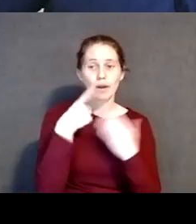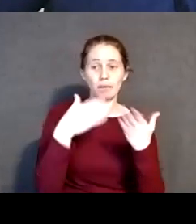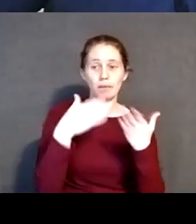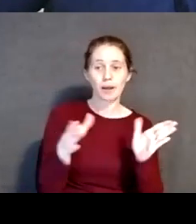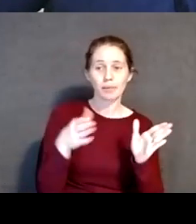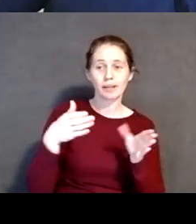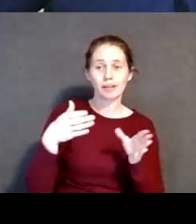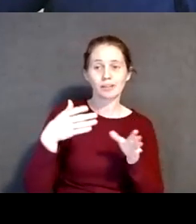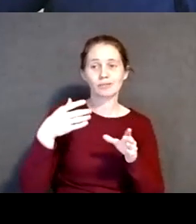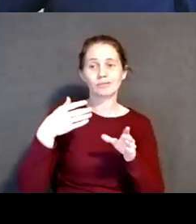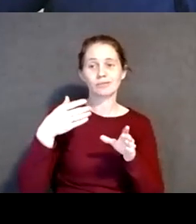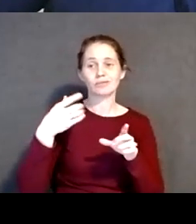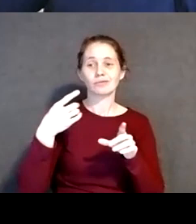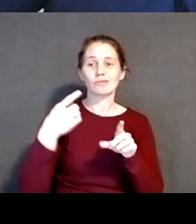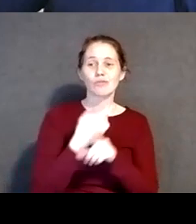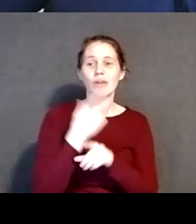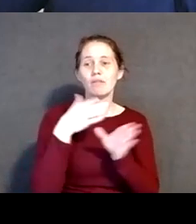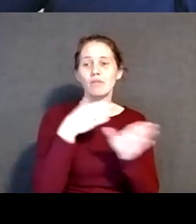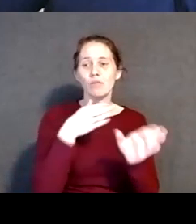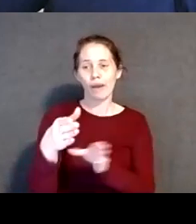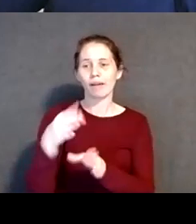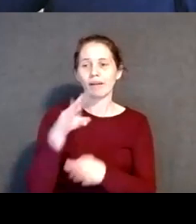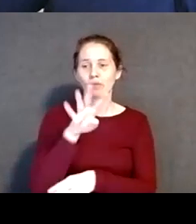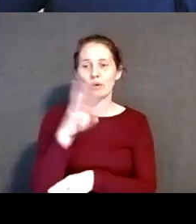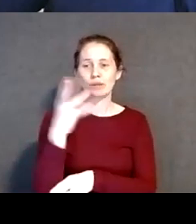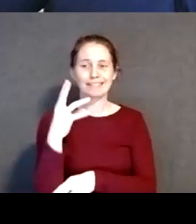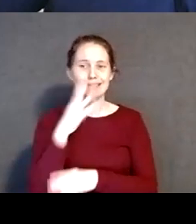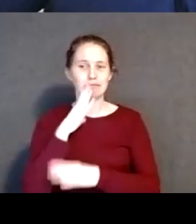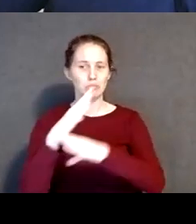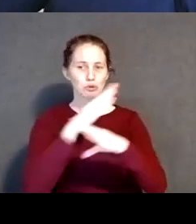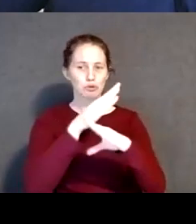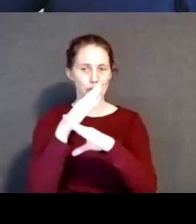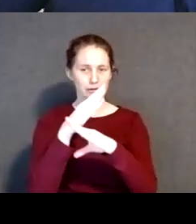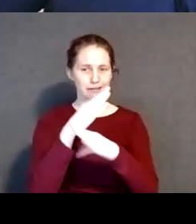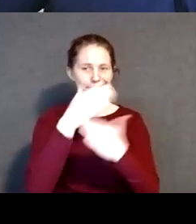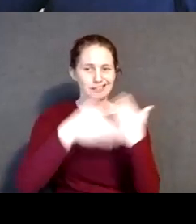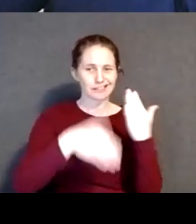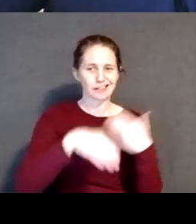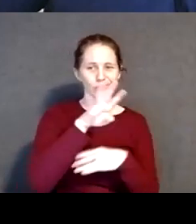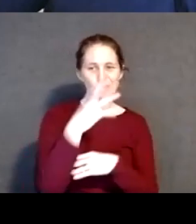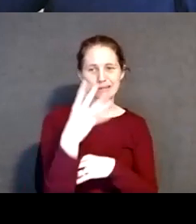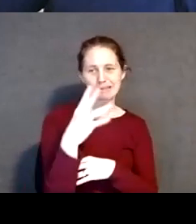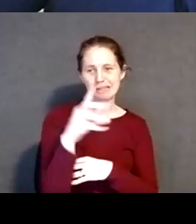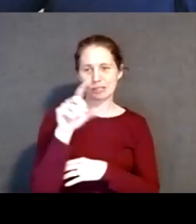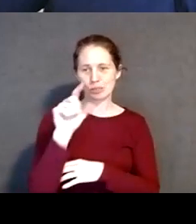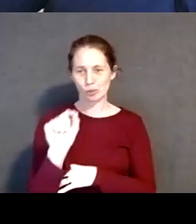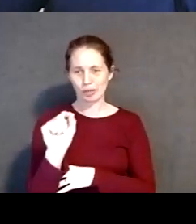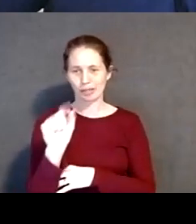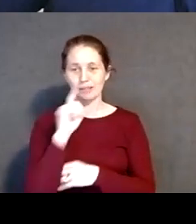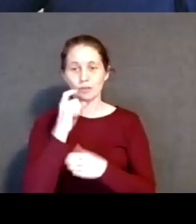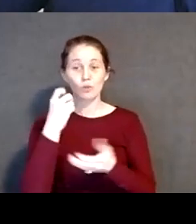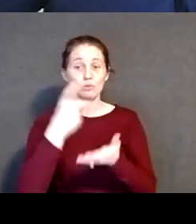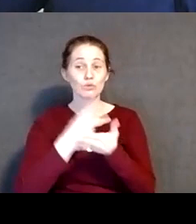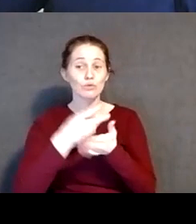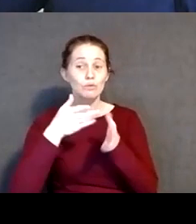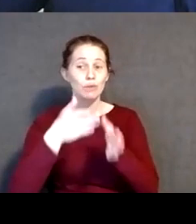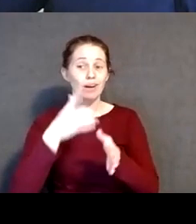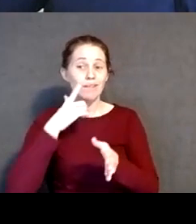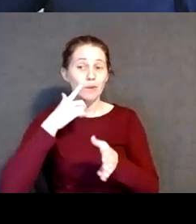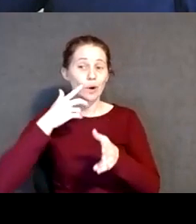Chapter 416, Obstructions, Sections 41620, Approval Process for a Sidewalk